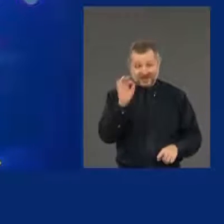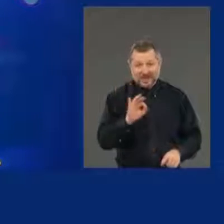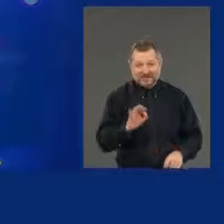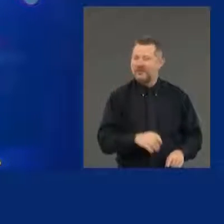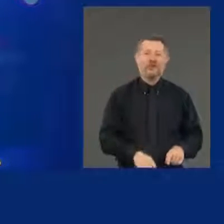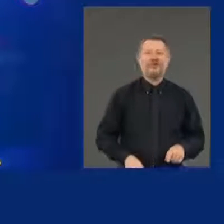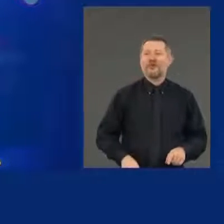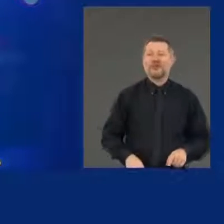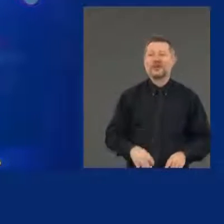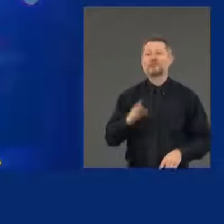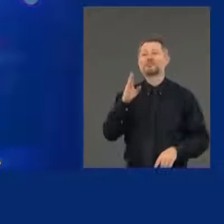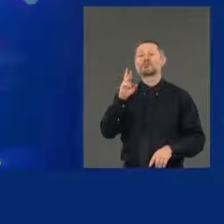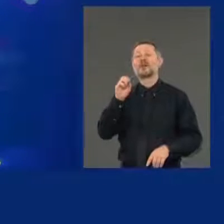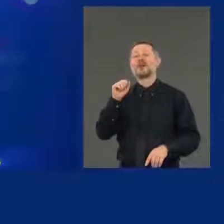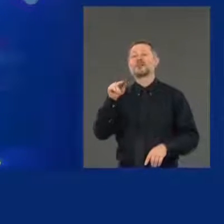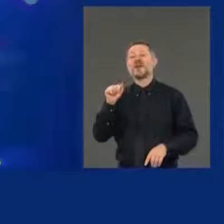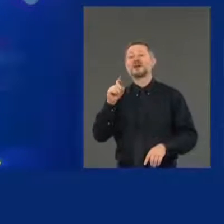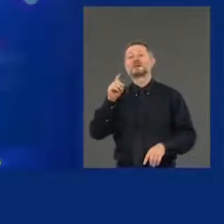not die in vain.